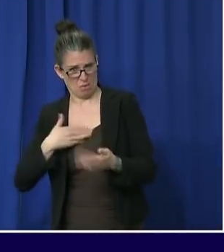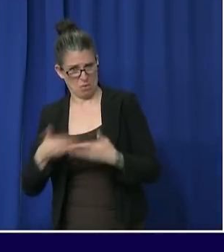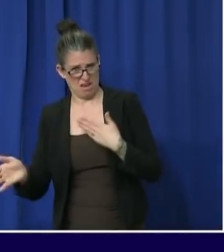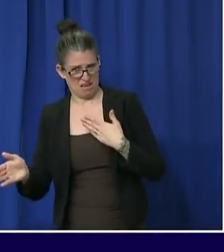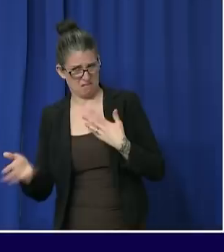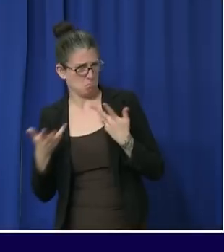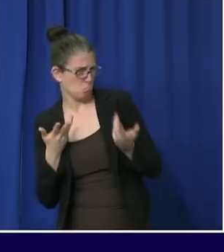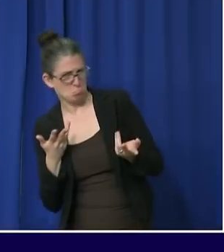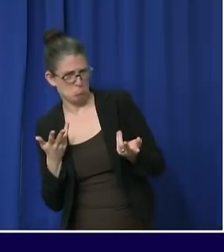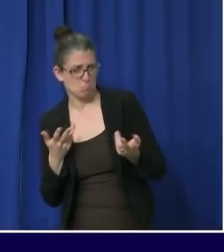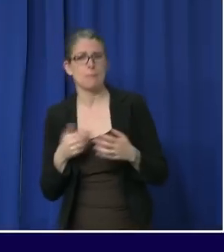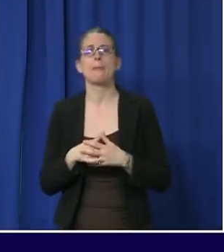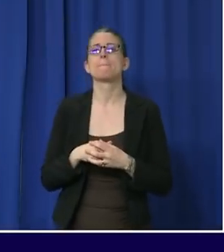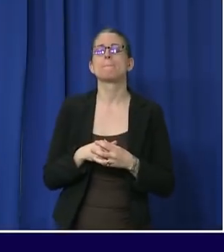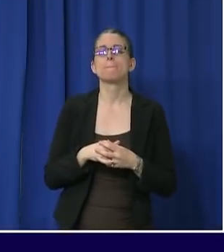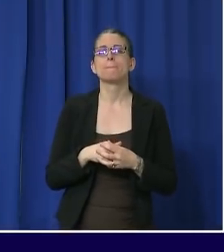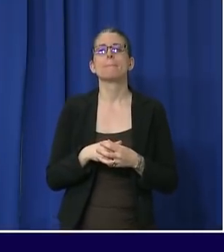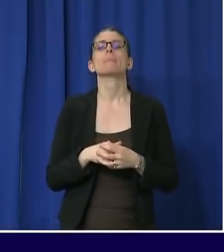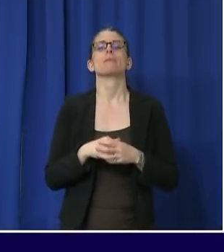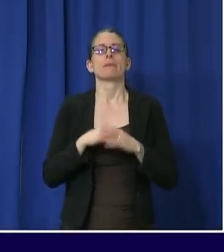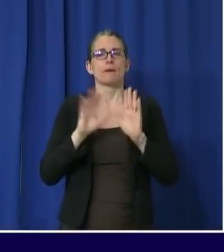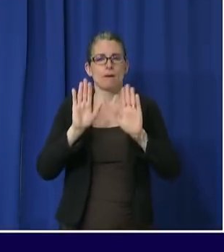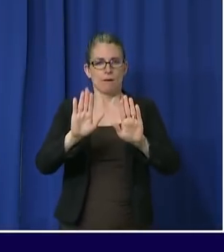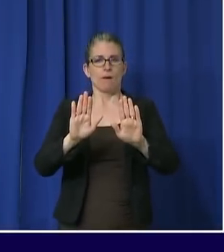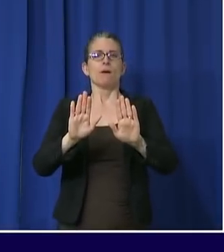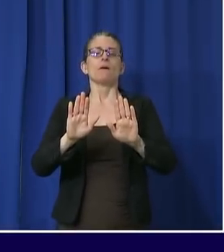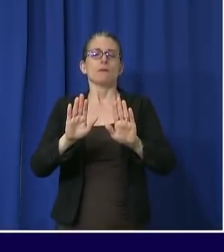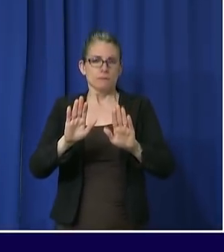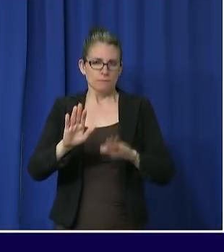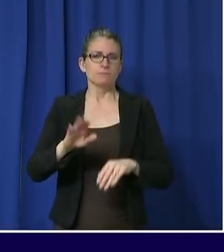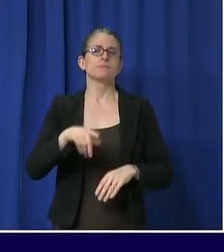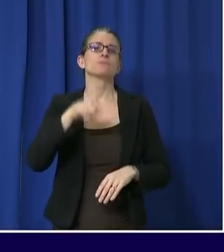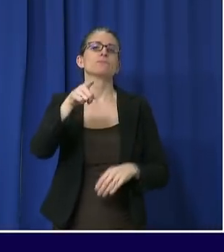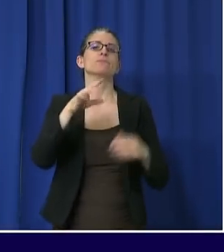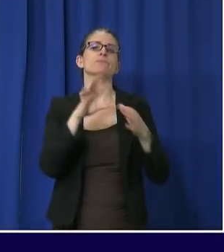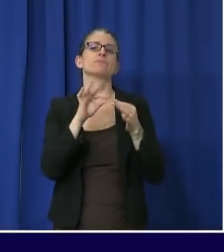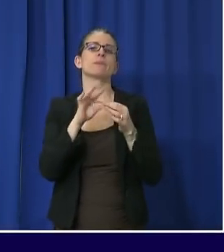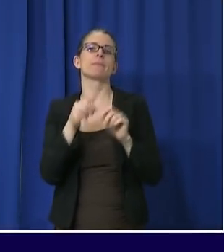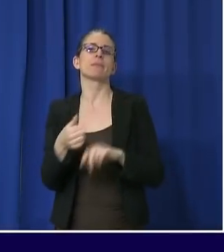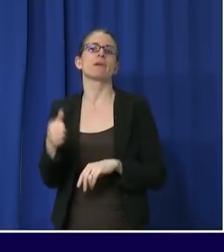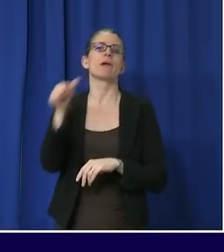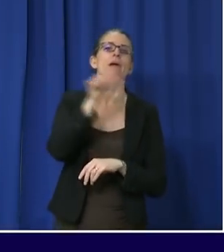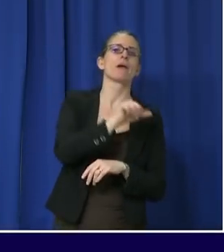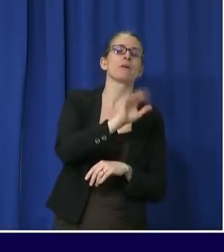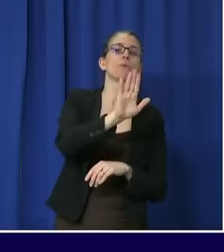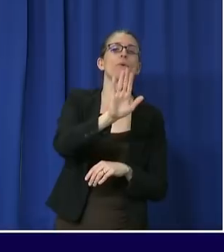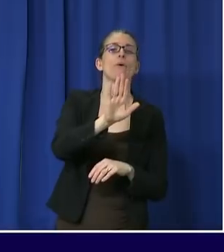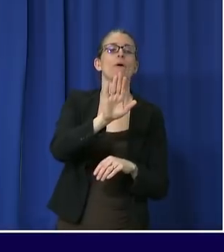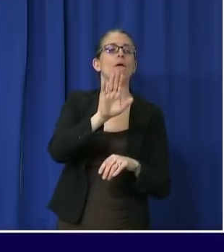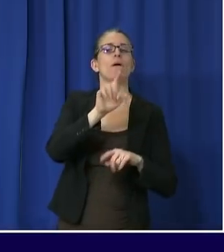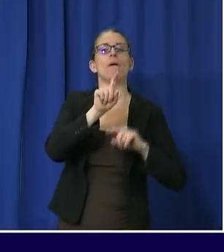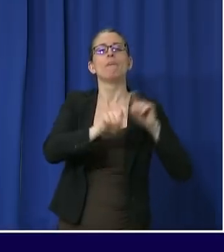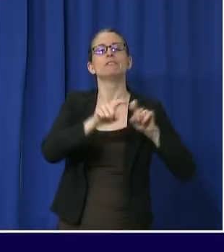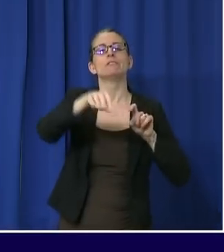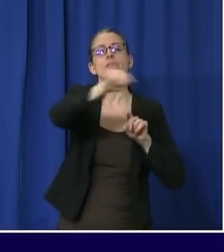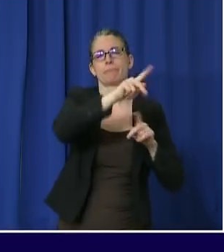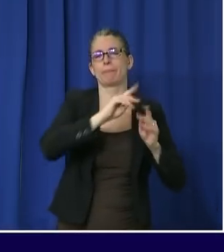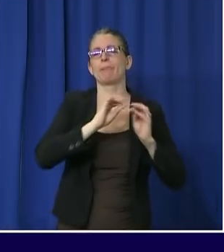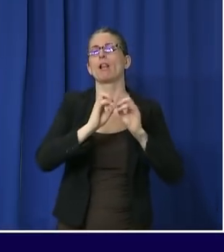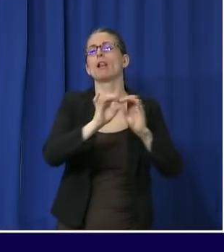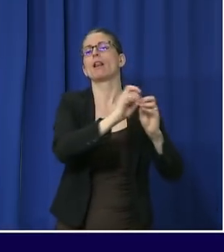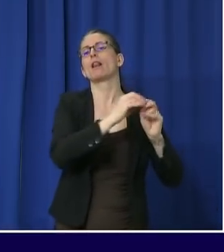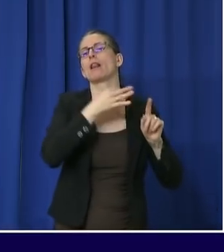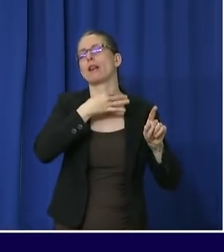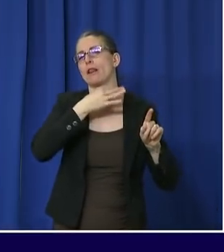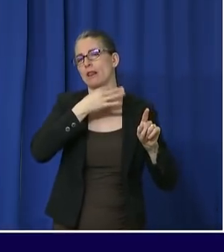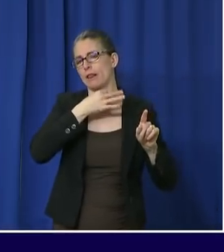I'm familiar with that line of inquiry or concern that's been raised. So Steve's question is,